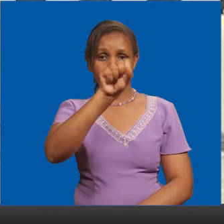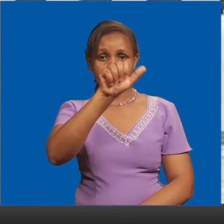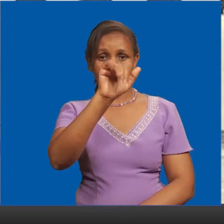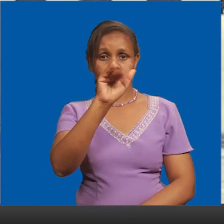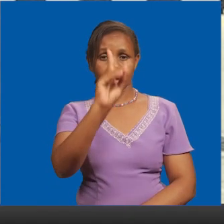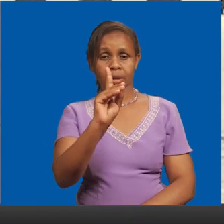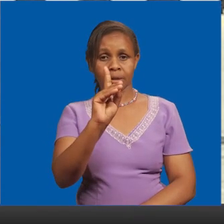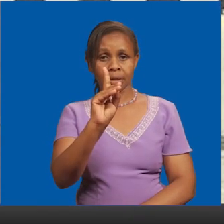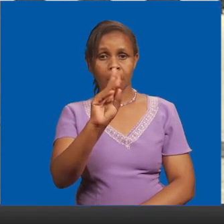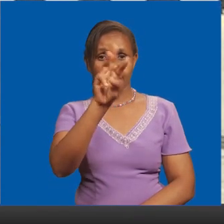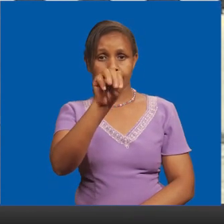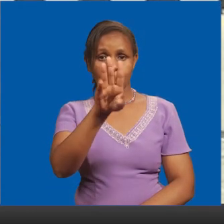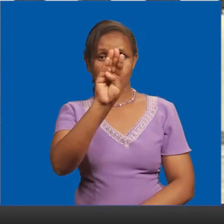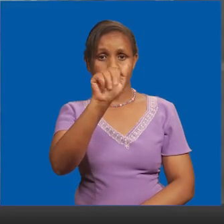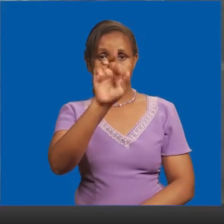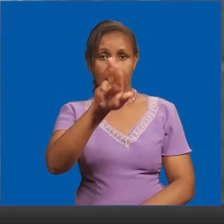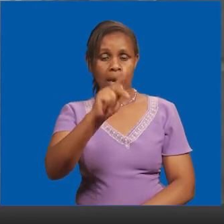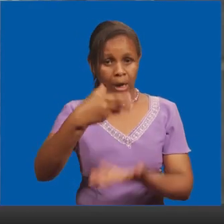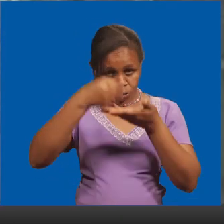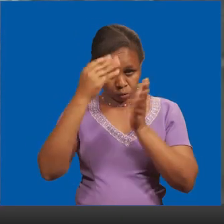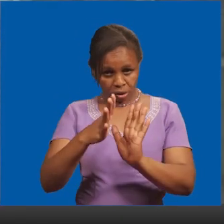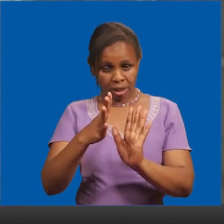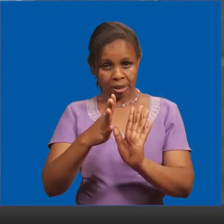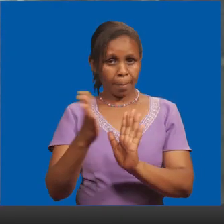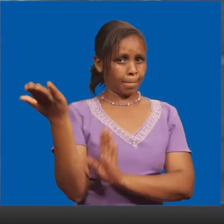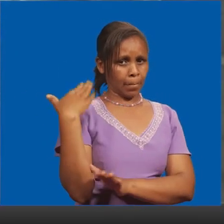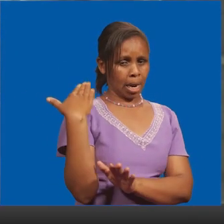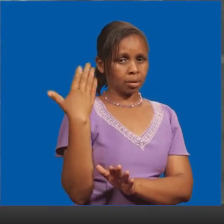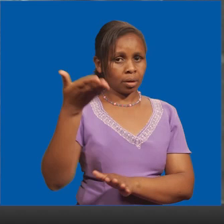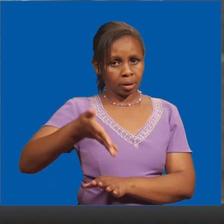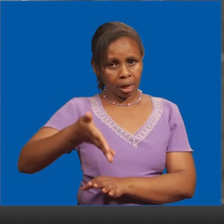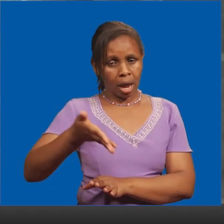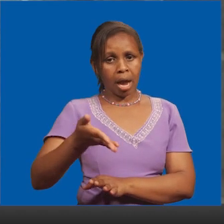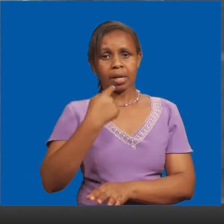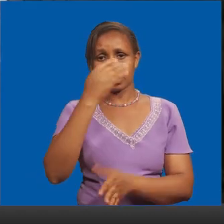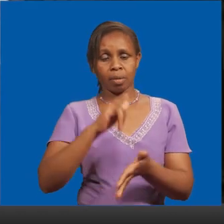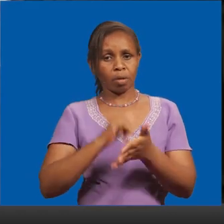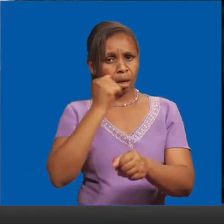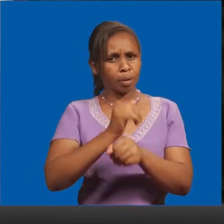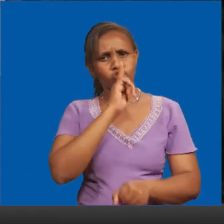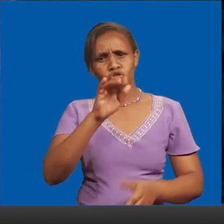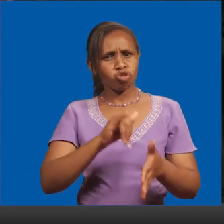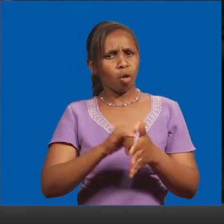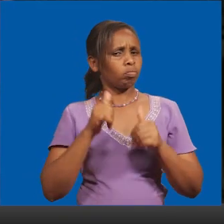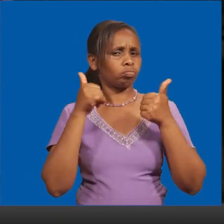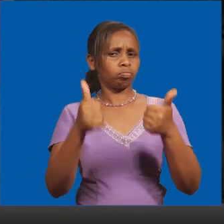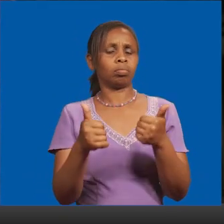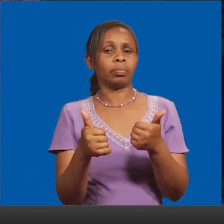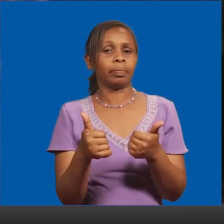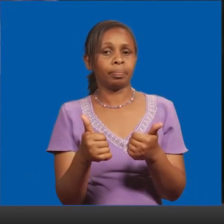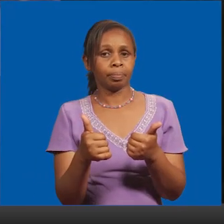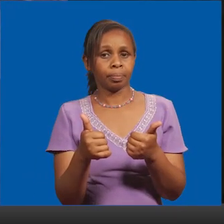Said Mubarak, ambaye ni mwanafunzi wa zamani katika shule hiyo, alisema kuwa wanafunzi wa zamani wanapania kuhakikisha masomo katika shule